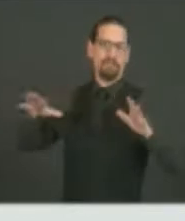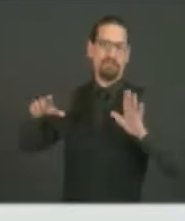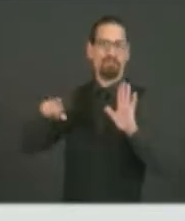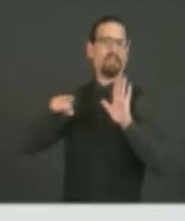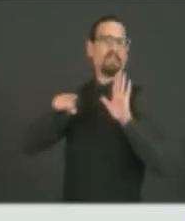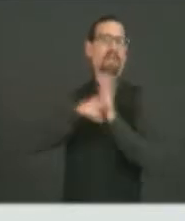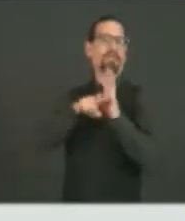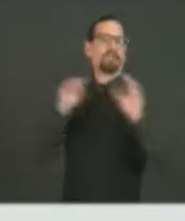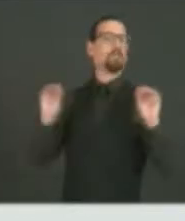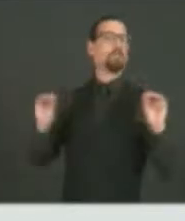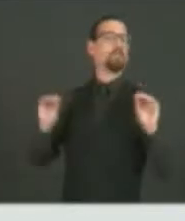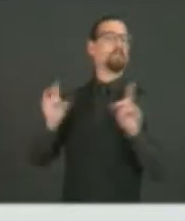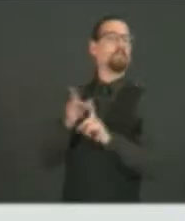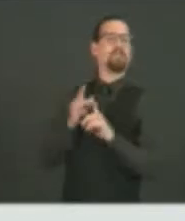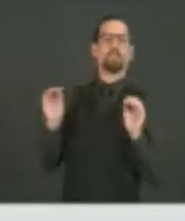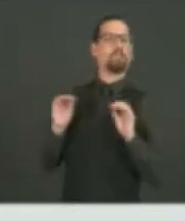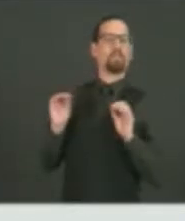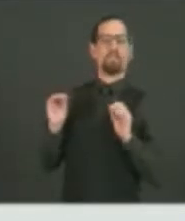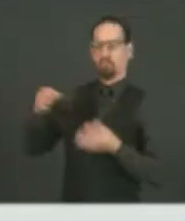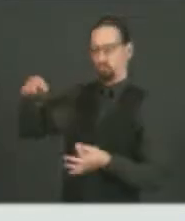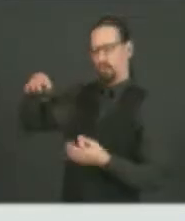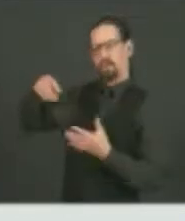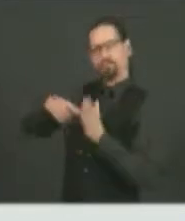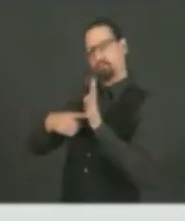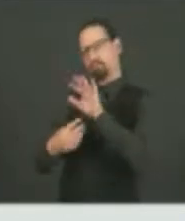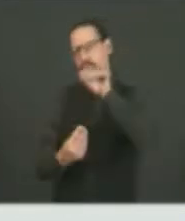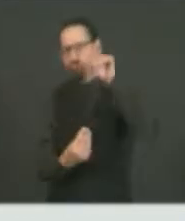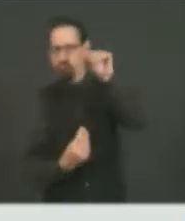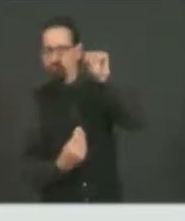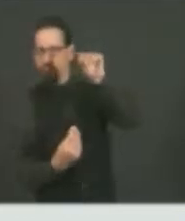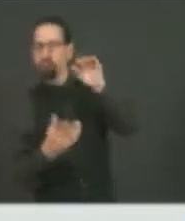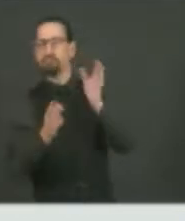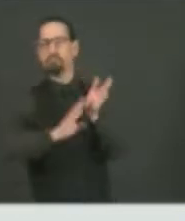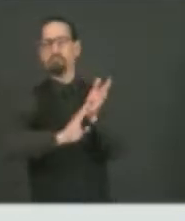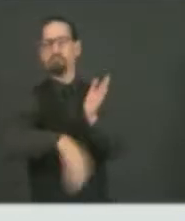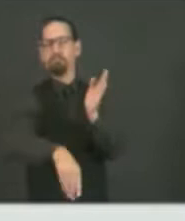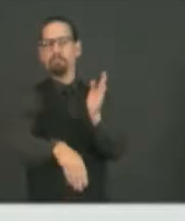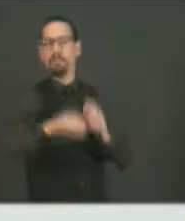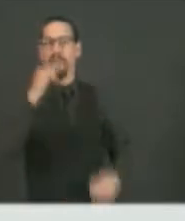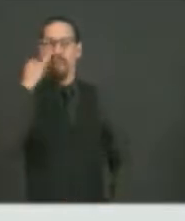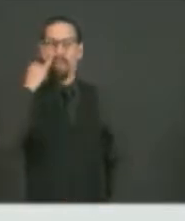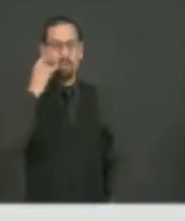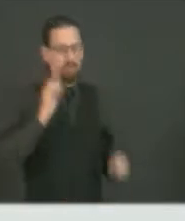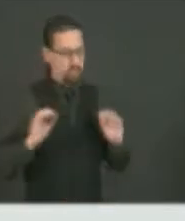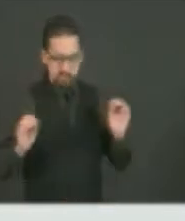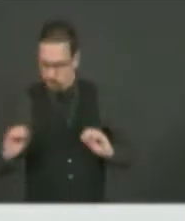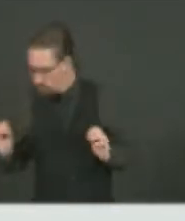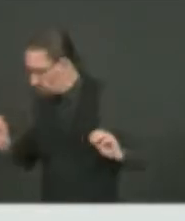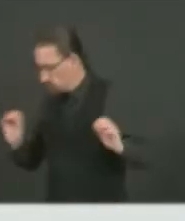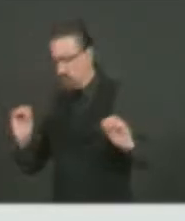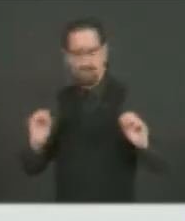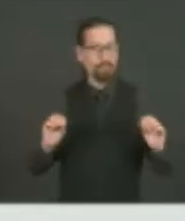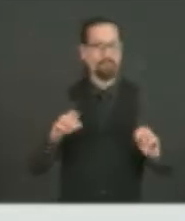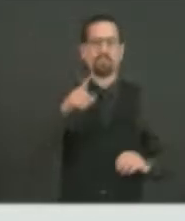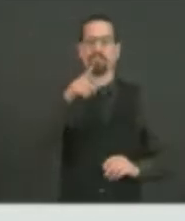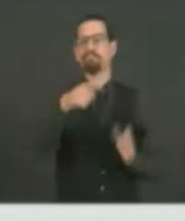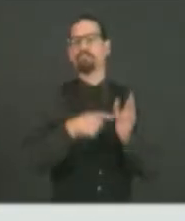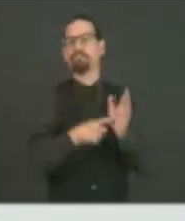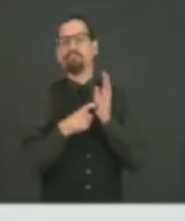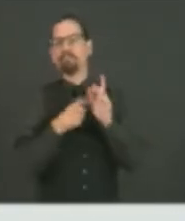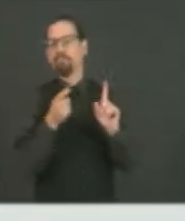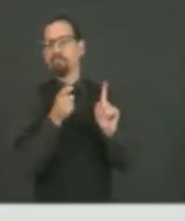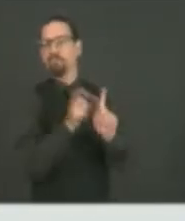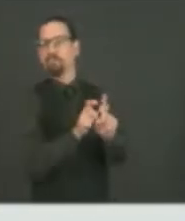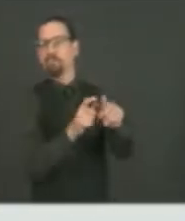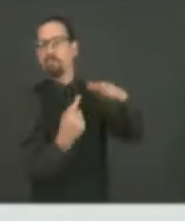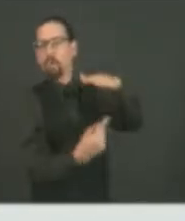days. I will tell you, I have been in touch with the governors of these states, Massachusetts also, trying to prevail upon